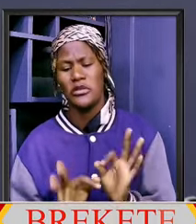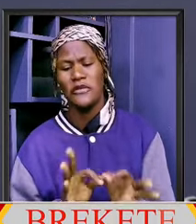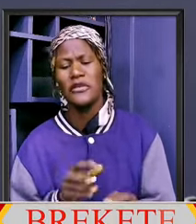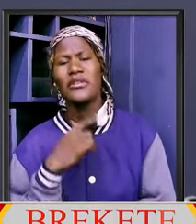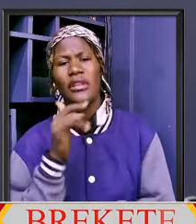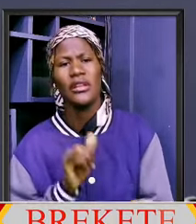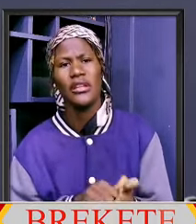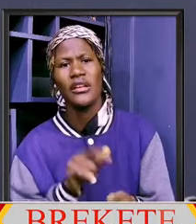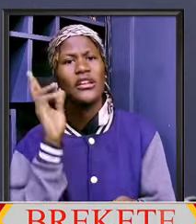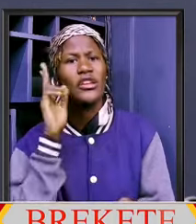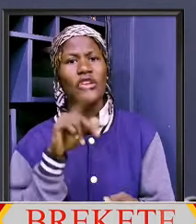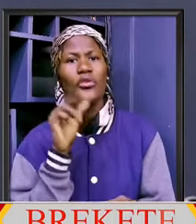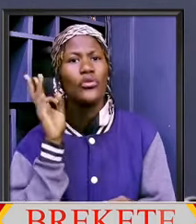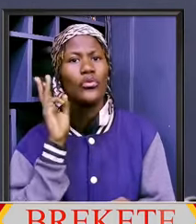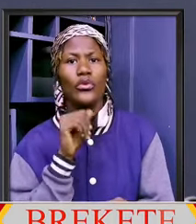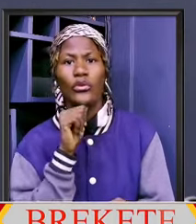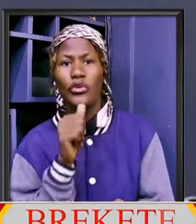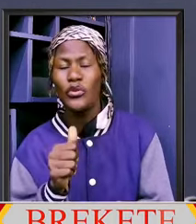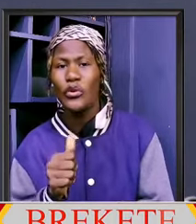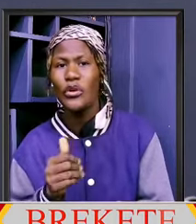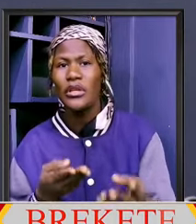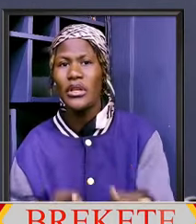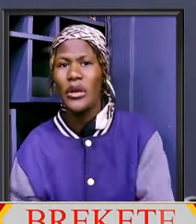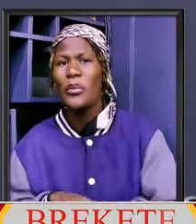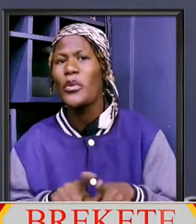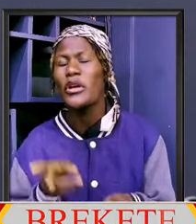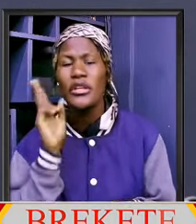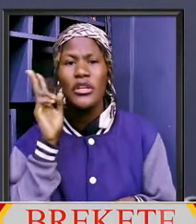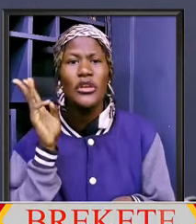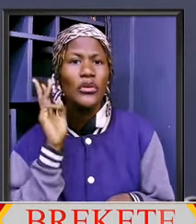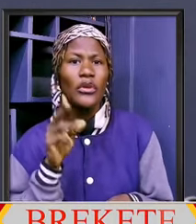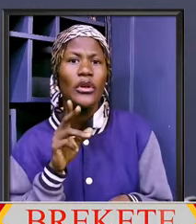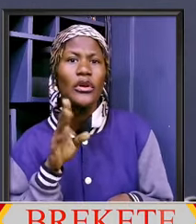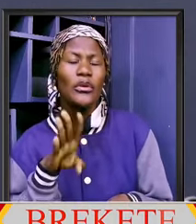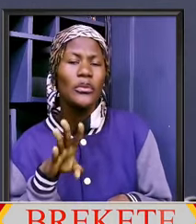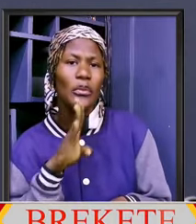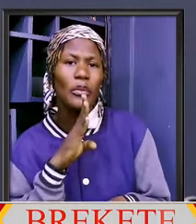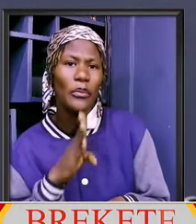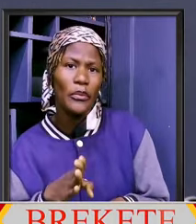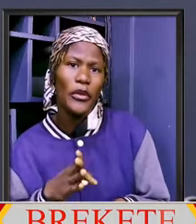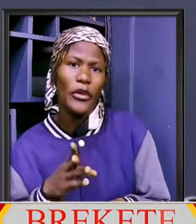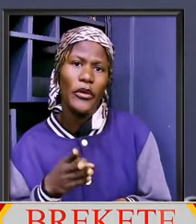but you go poor like ordinary president. Abi you go poor like ordinary president,